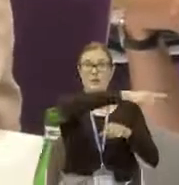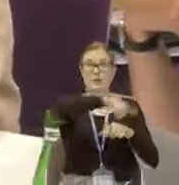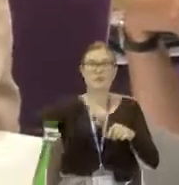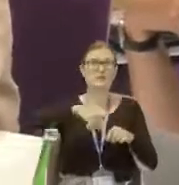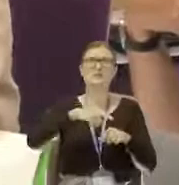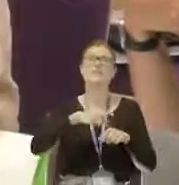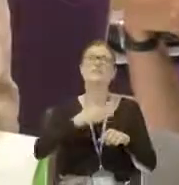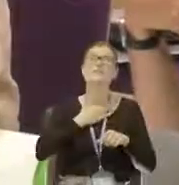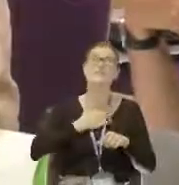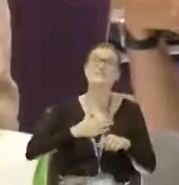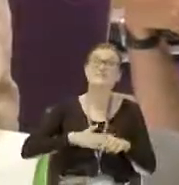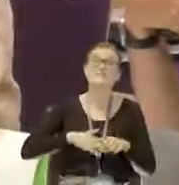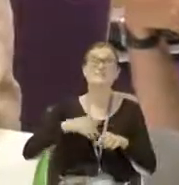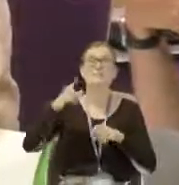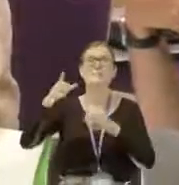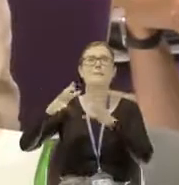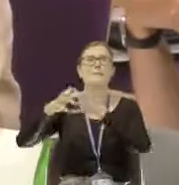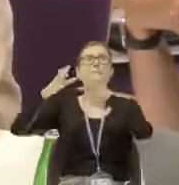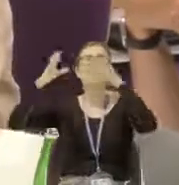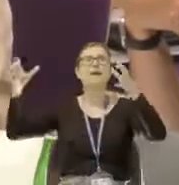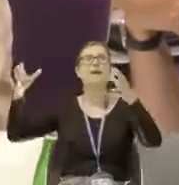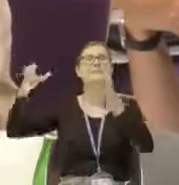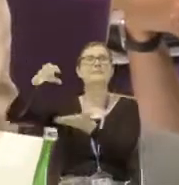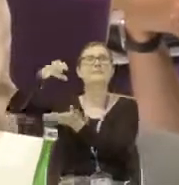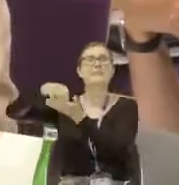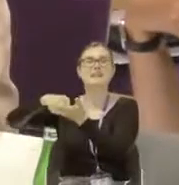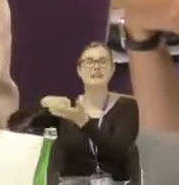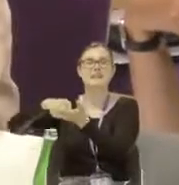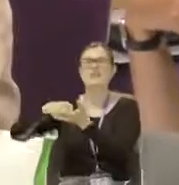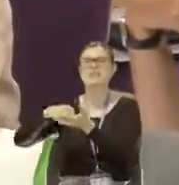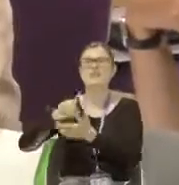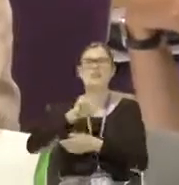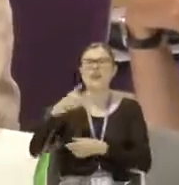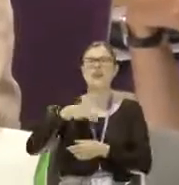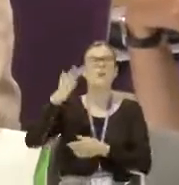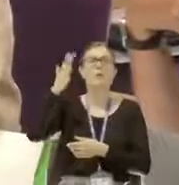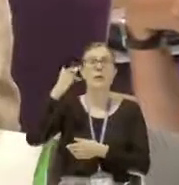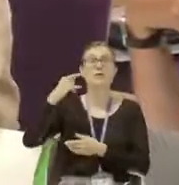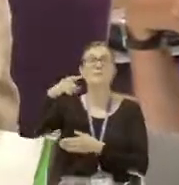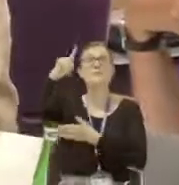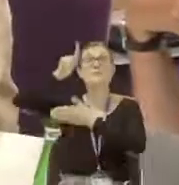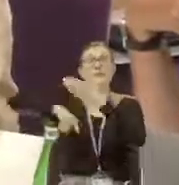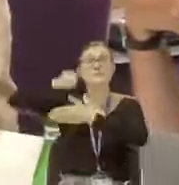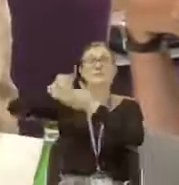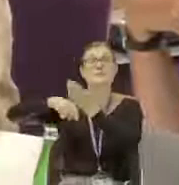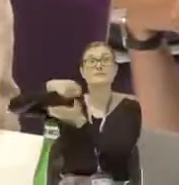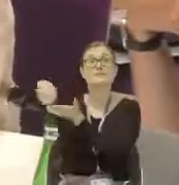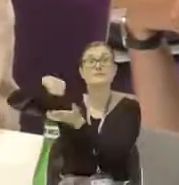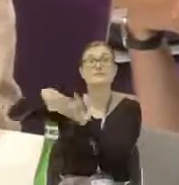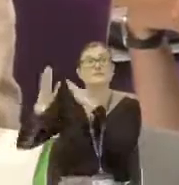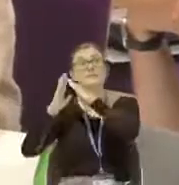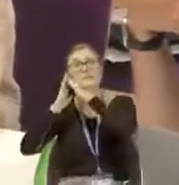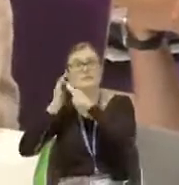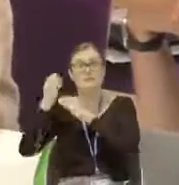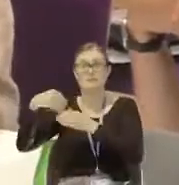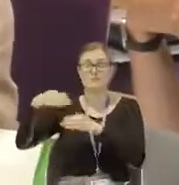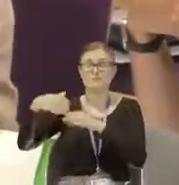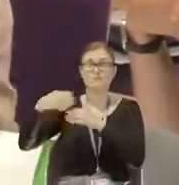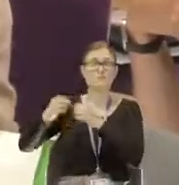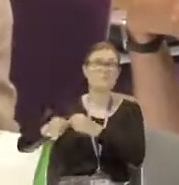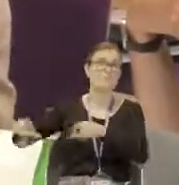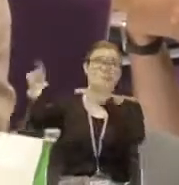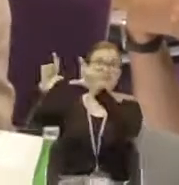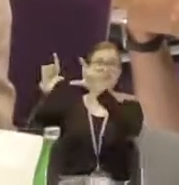but at a better living environment. So this is what I'm trying to create, a new image, a